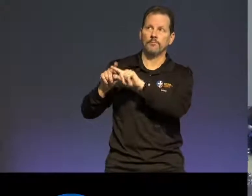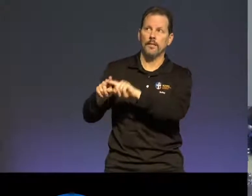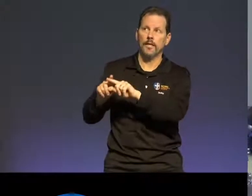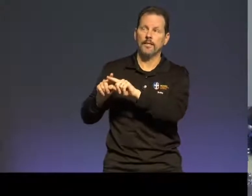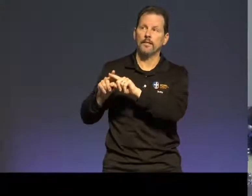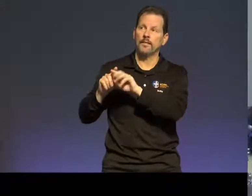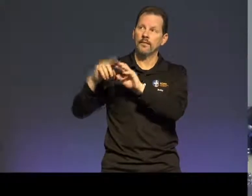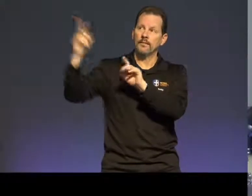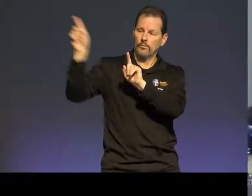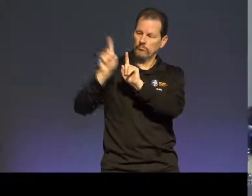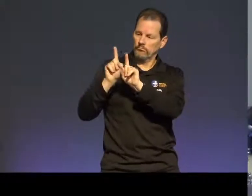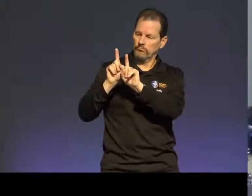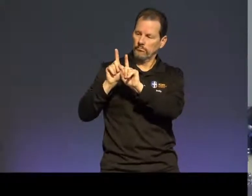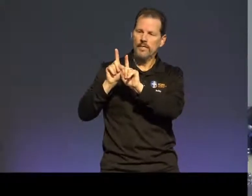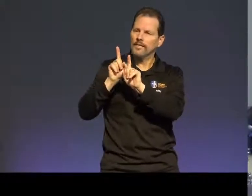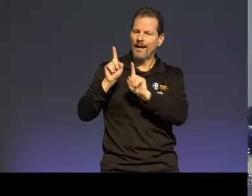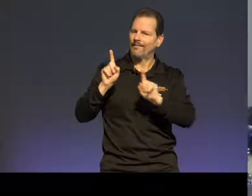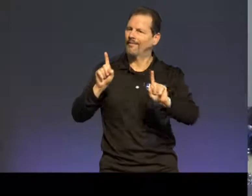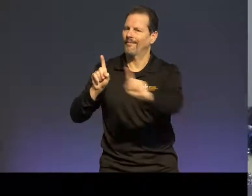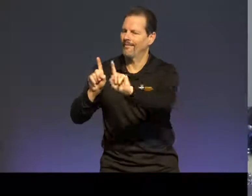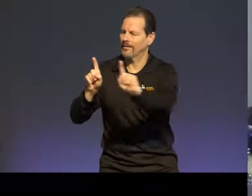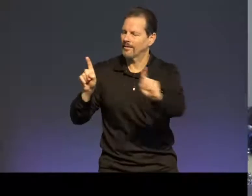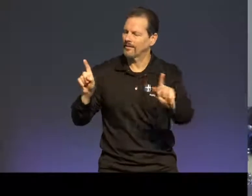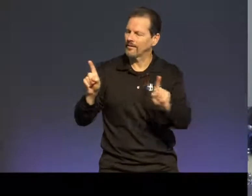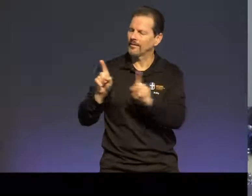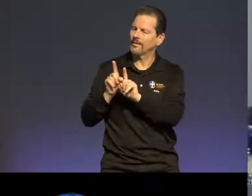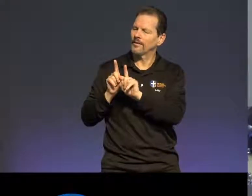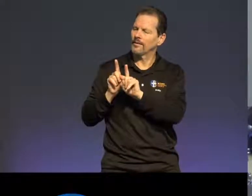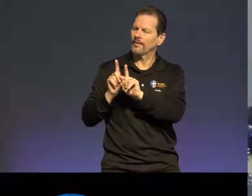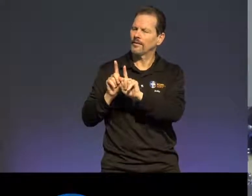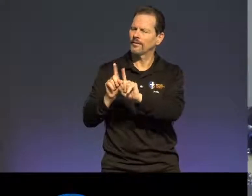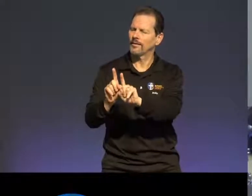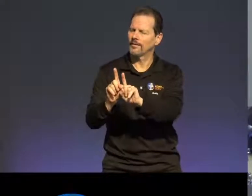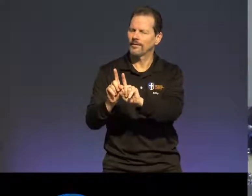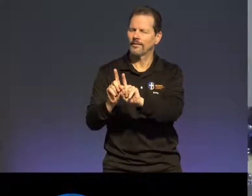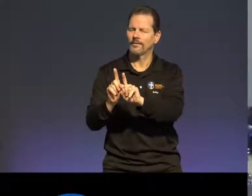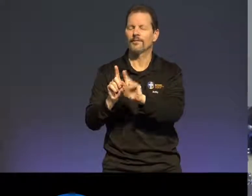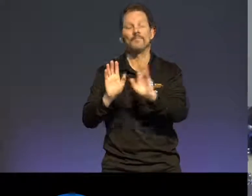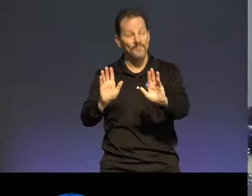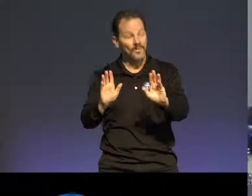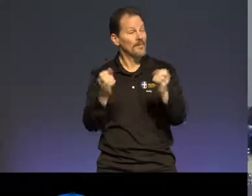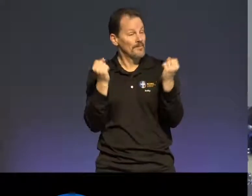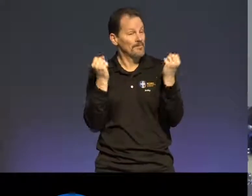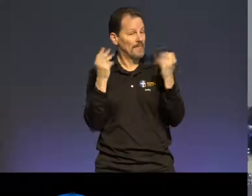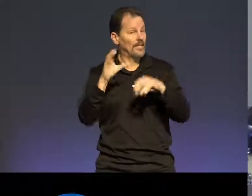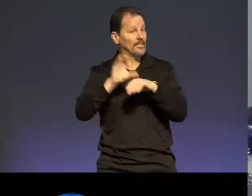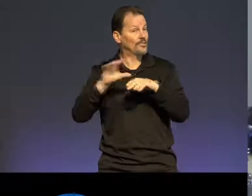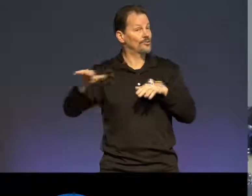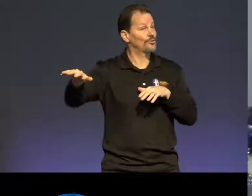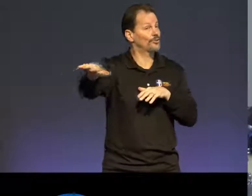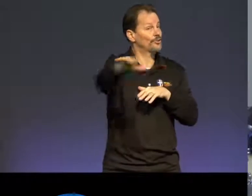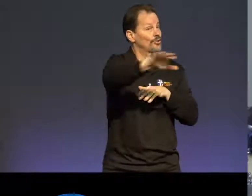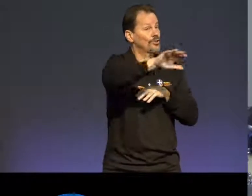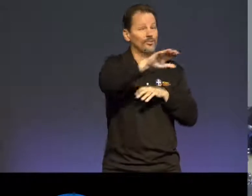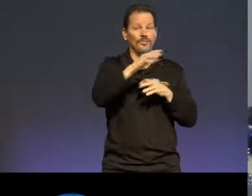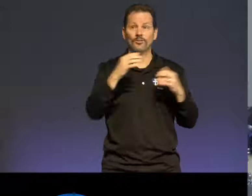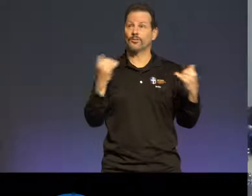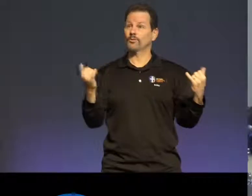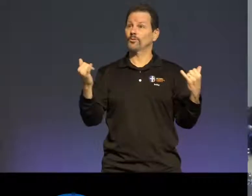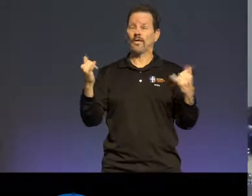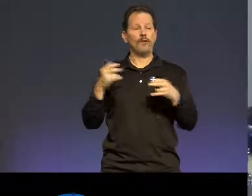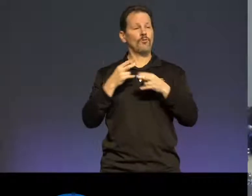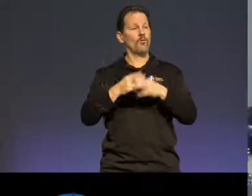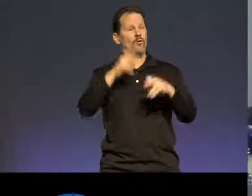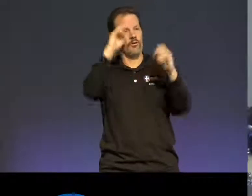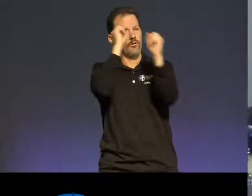You know, it's funny, a lot of churches right now are, I think this is Vision Sunday for a lot of churches. If you go on the web, you're going to see it's Vision Sunday. And the vision this year is